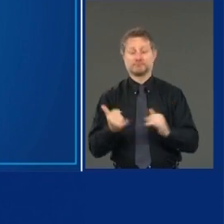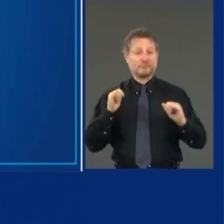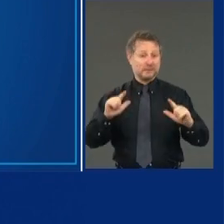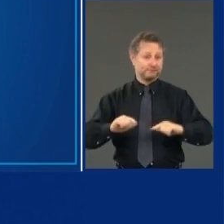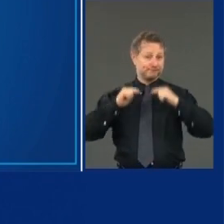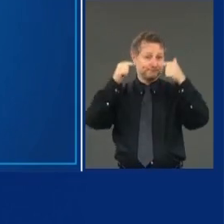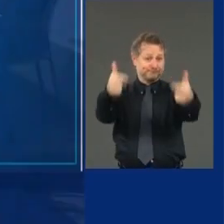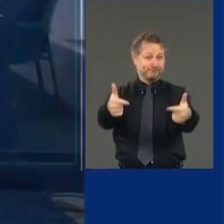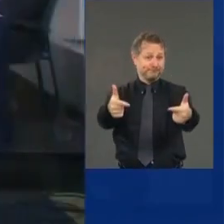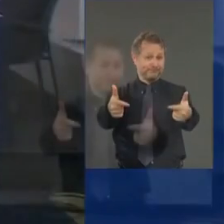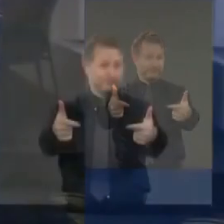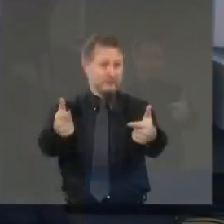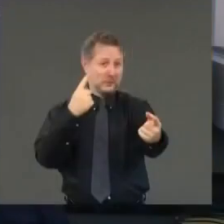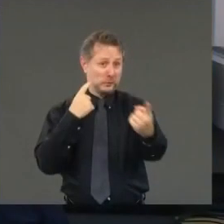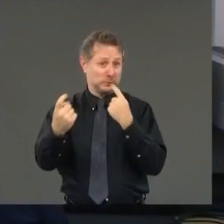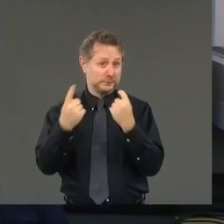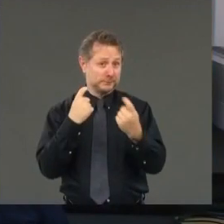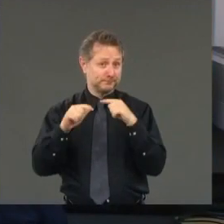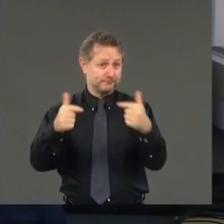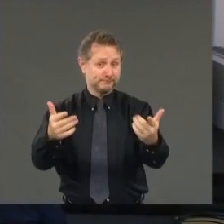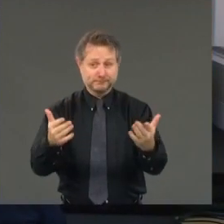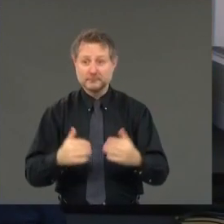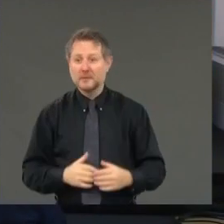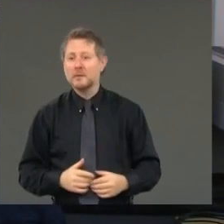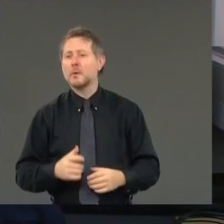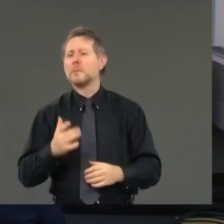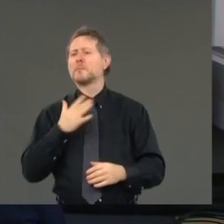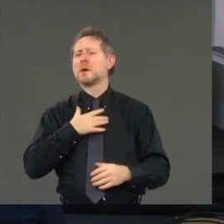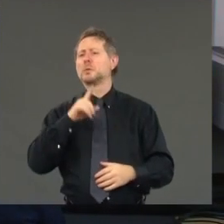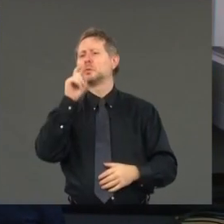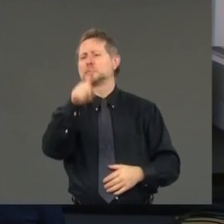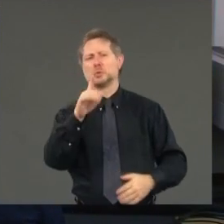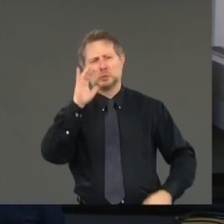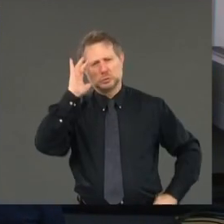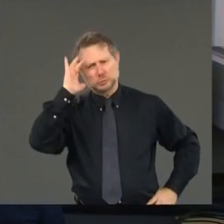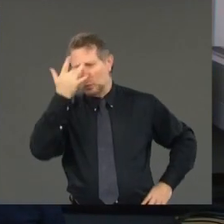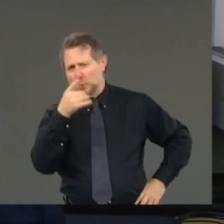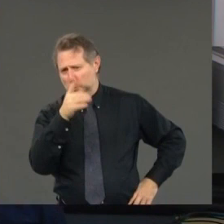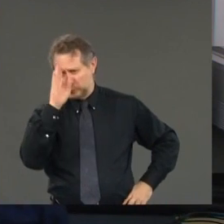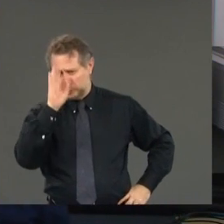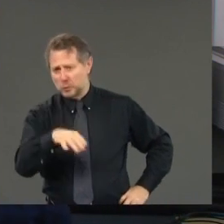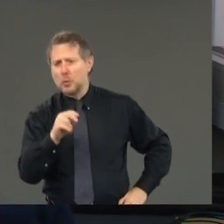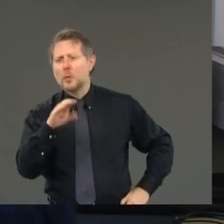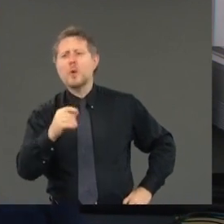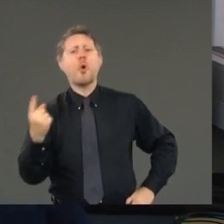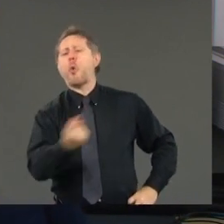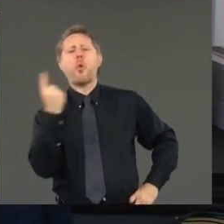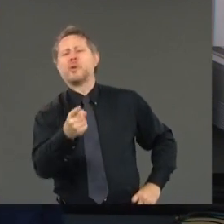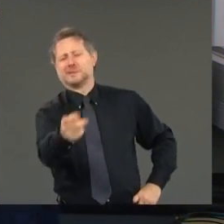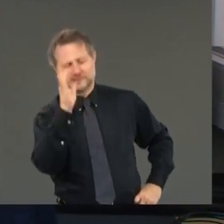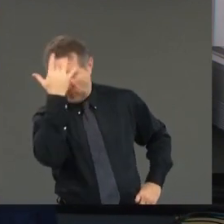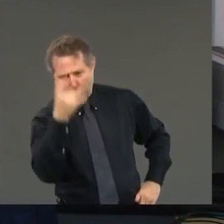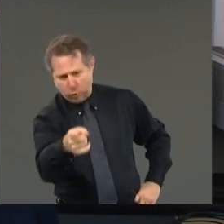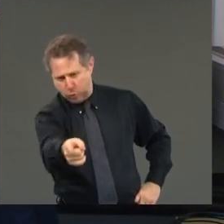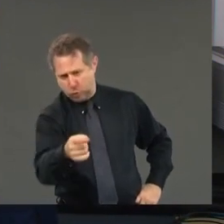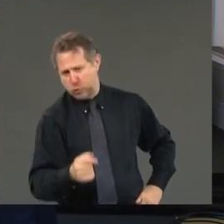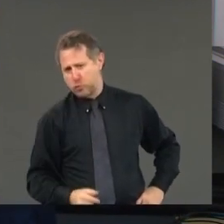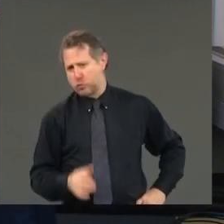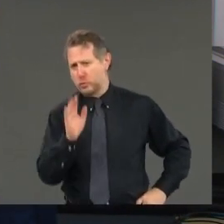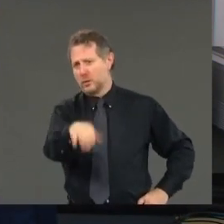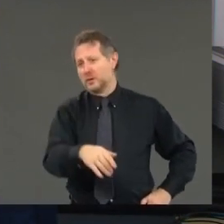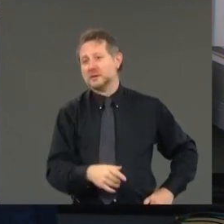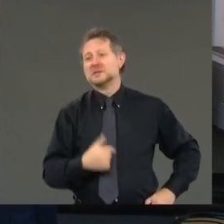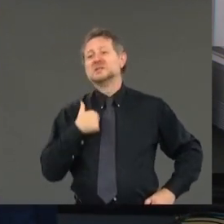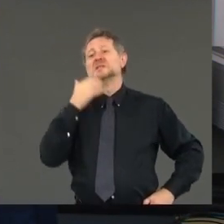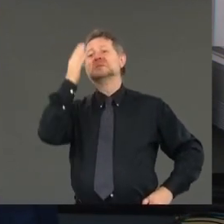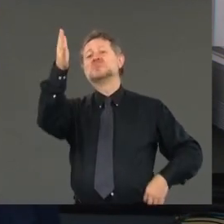Mr. Sif? I have an annoying question. You always have an annoying question, Mr. Sif. One day there will be